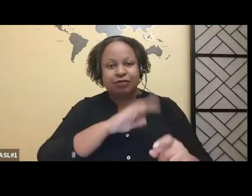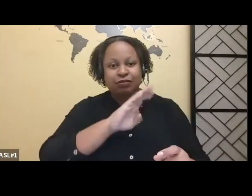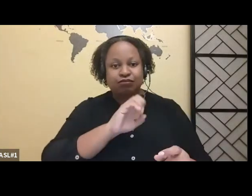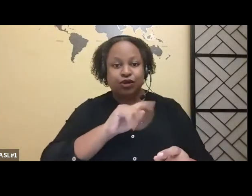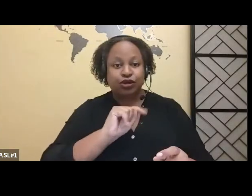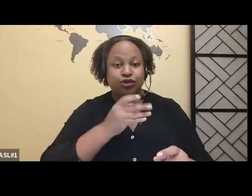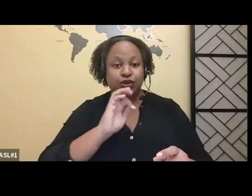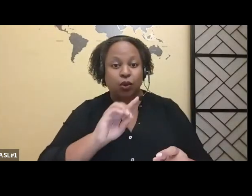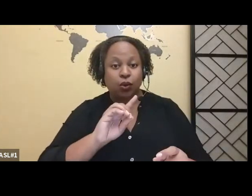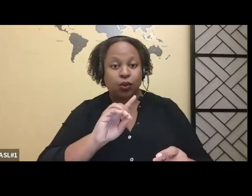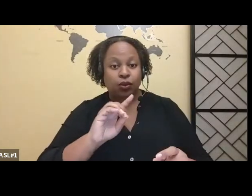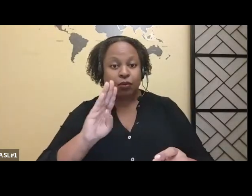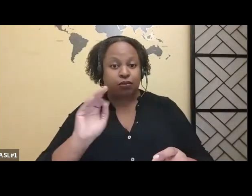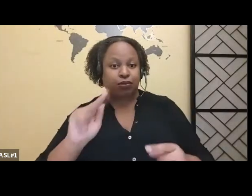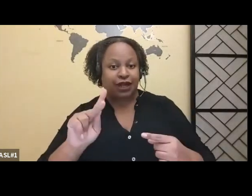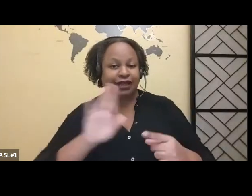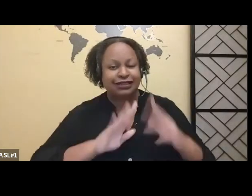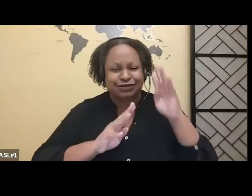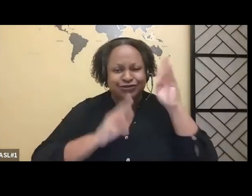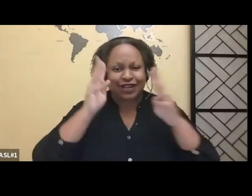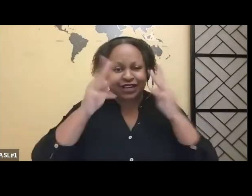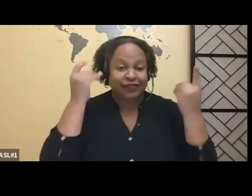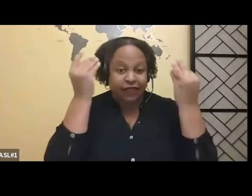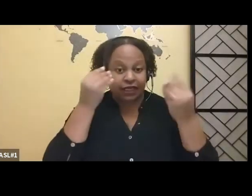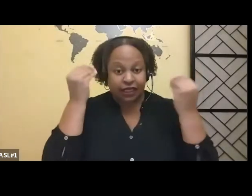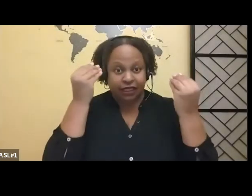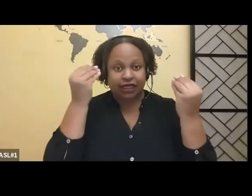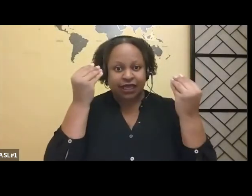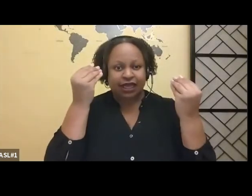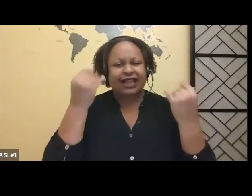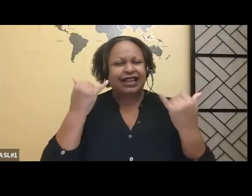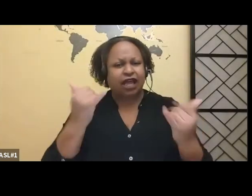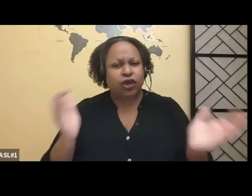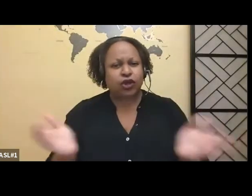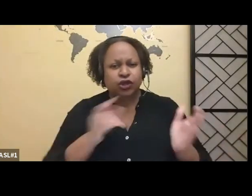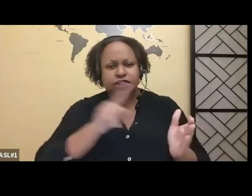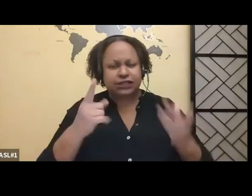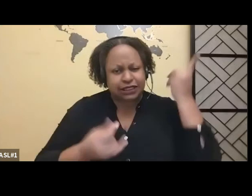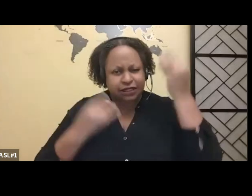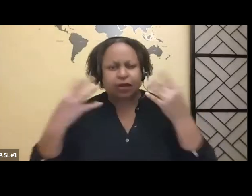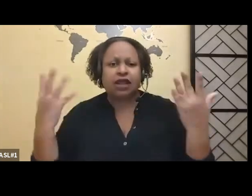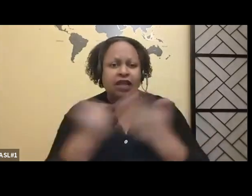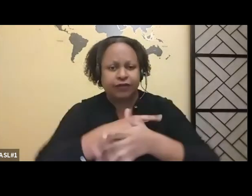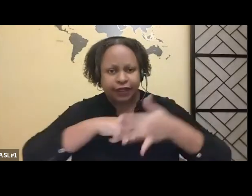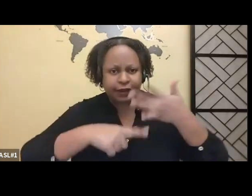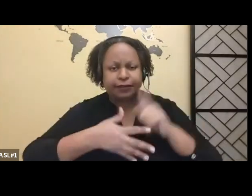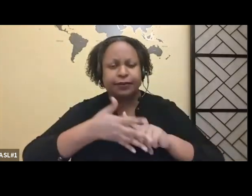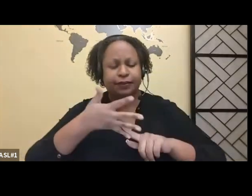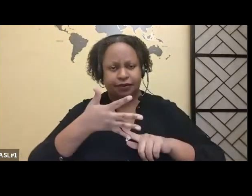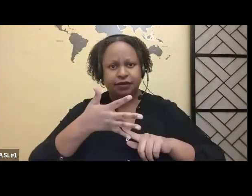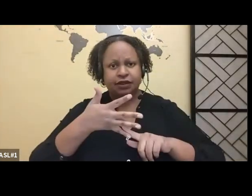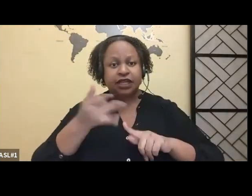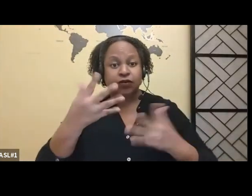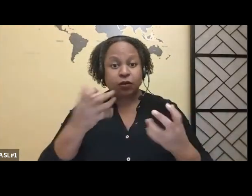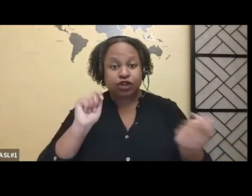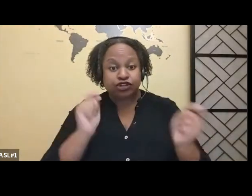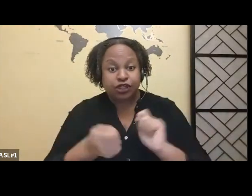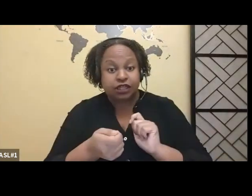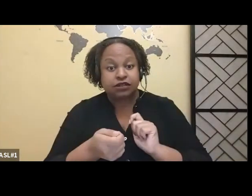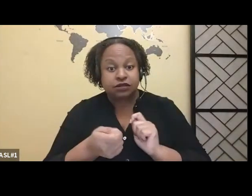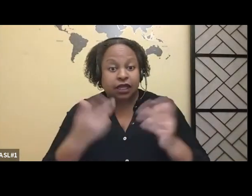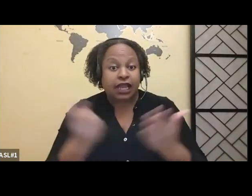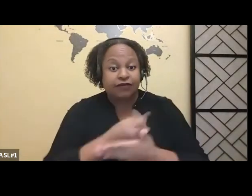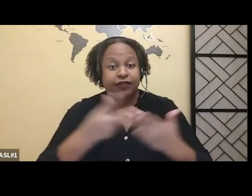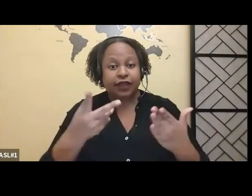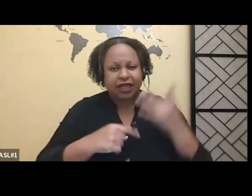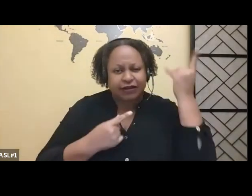thought, which then compels us to consider everything, everything, in order to change everything.